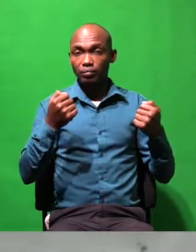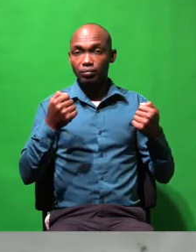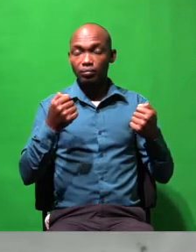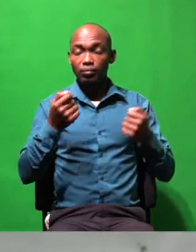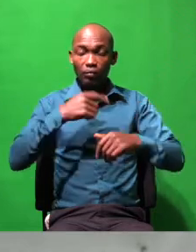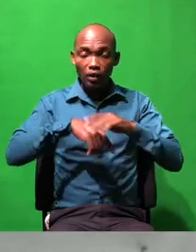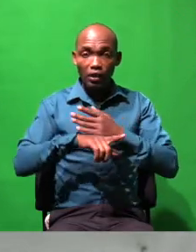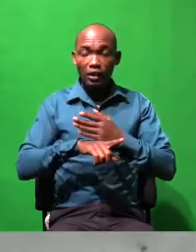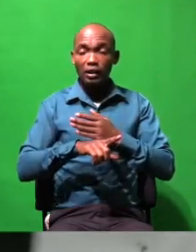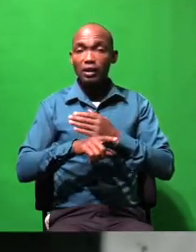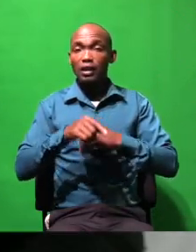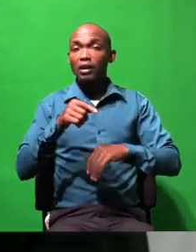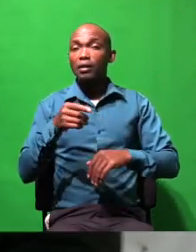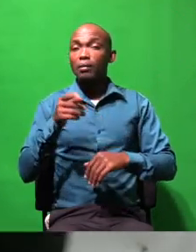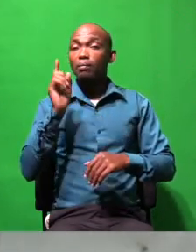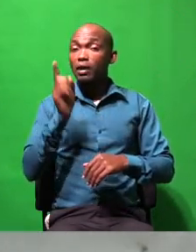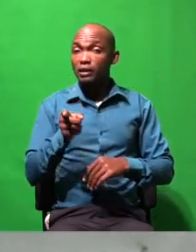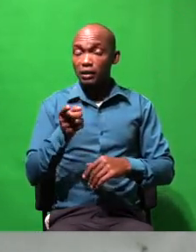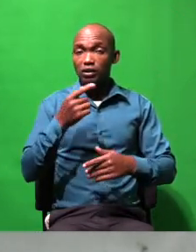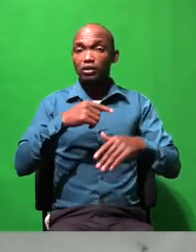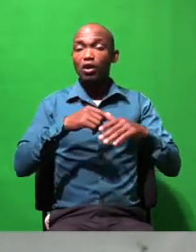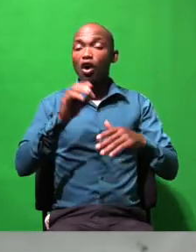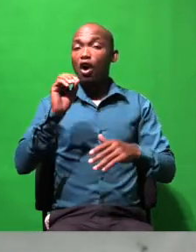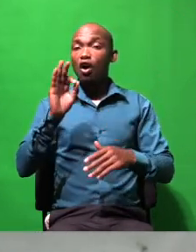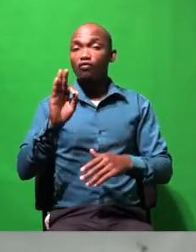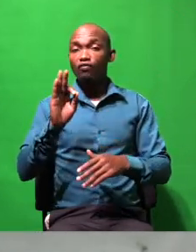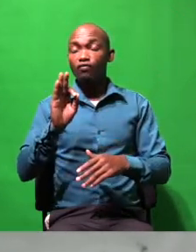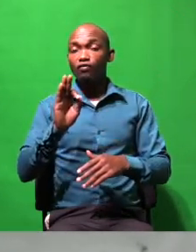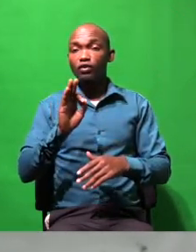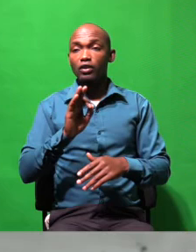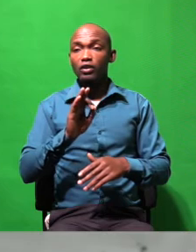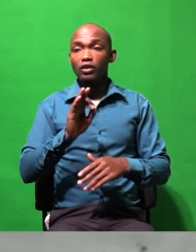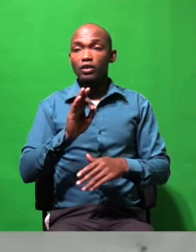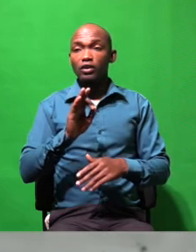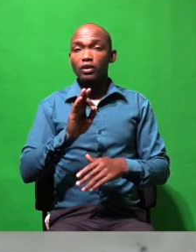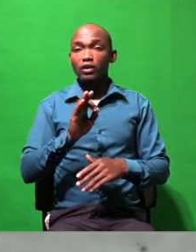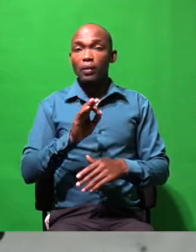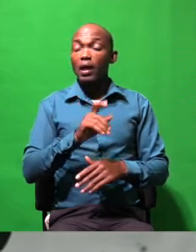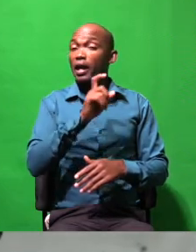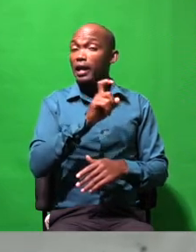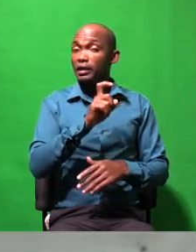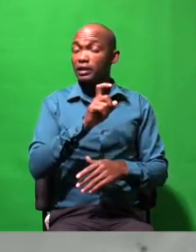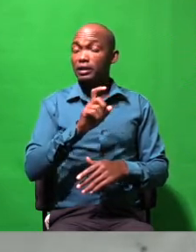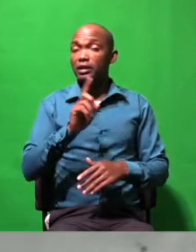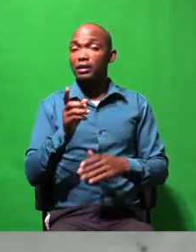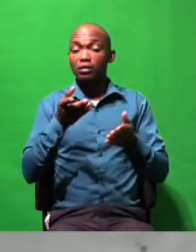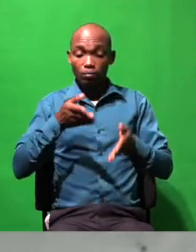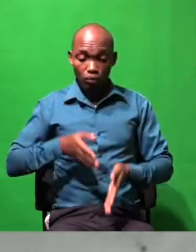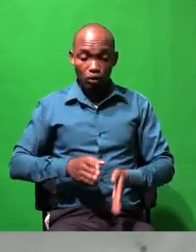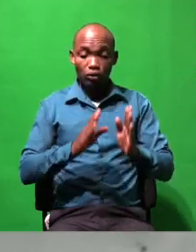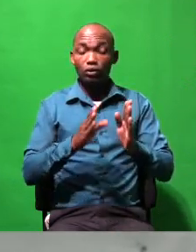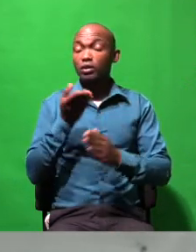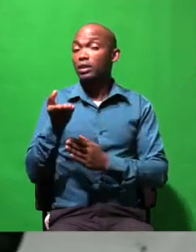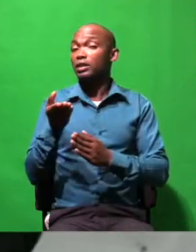in presence of sex-linked gene on the X chromosome will prevent the production of these